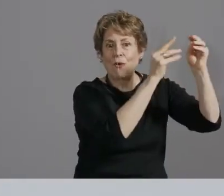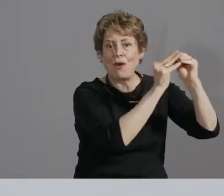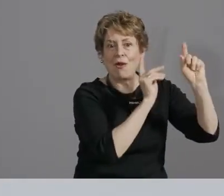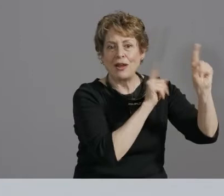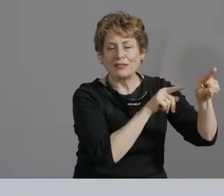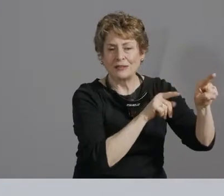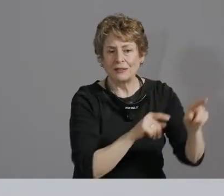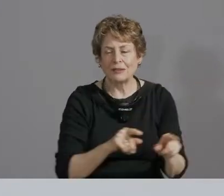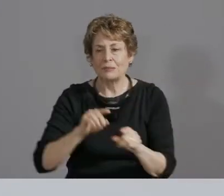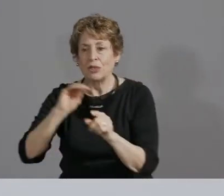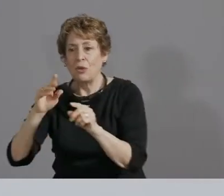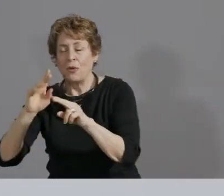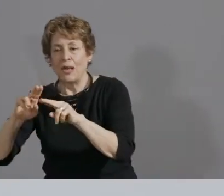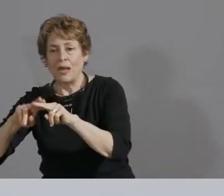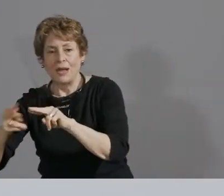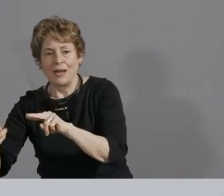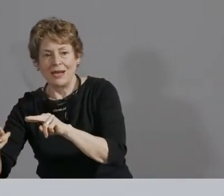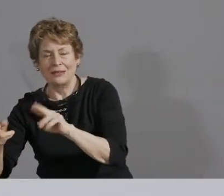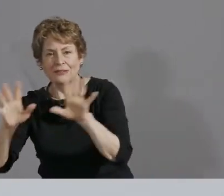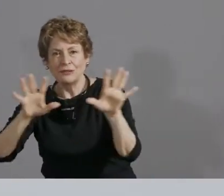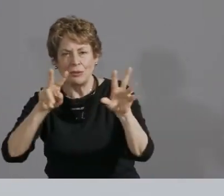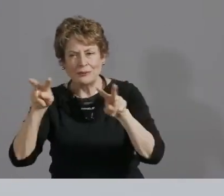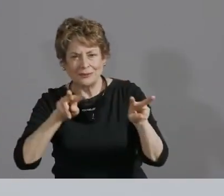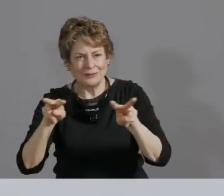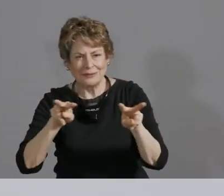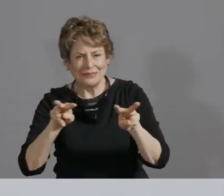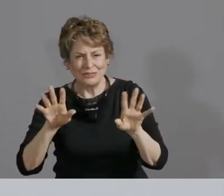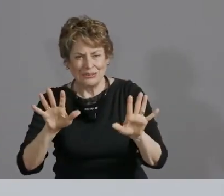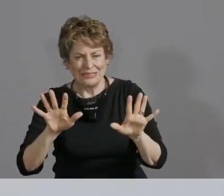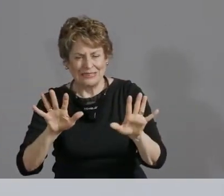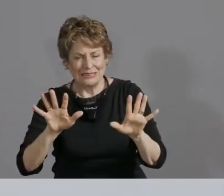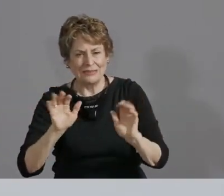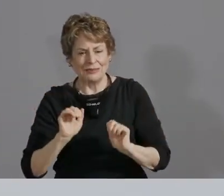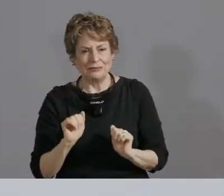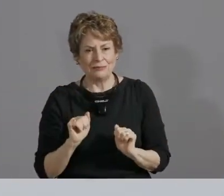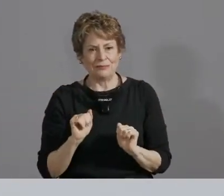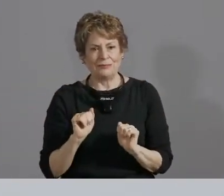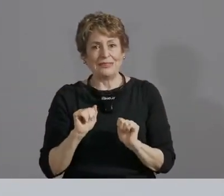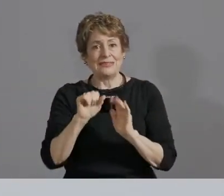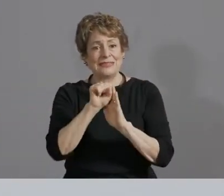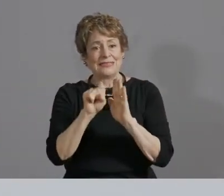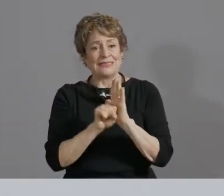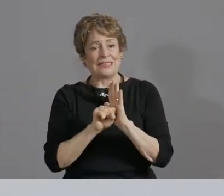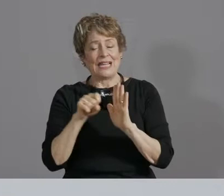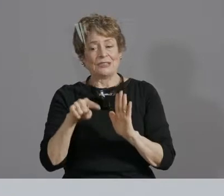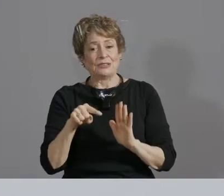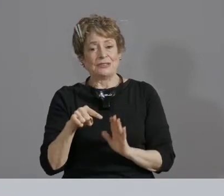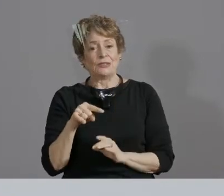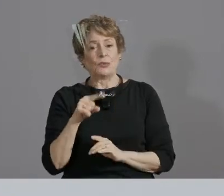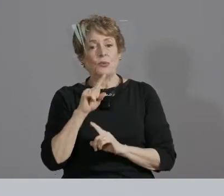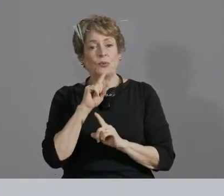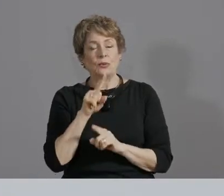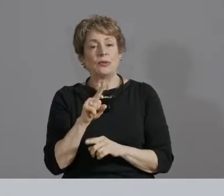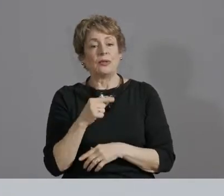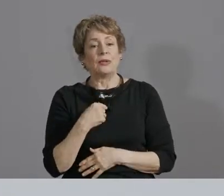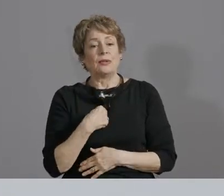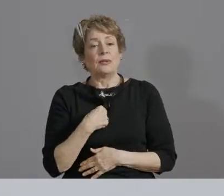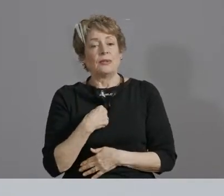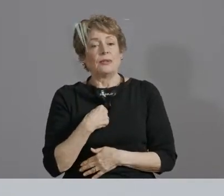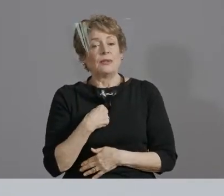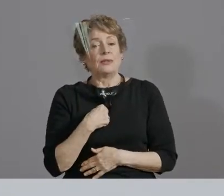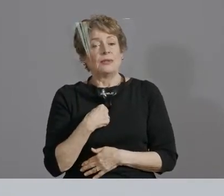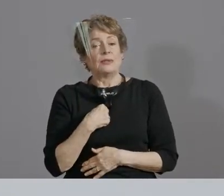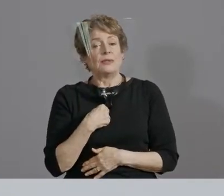But worrisome because as a state, we are outpacing the vaccine that is being provided to us from our